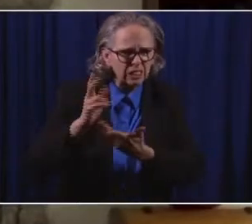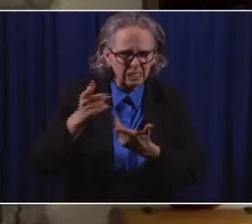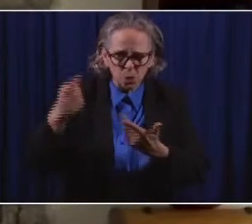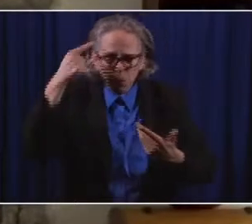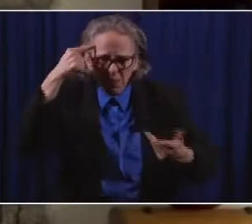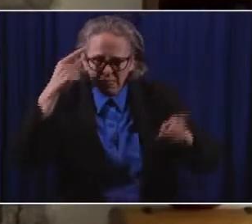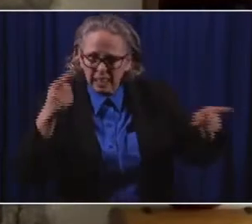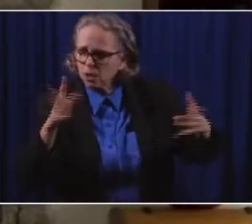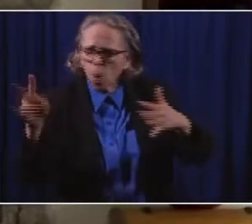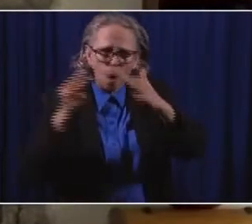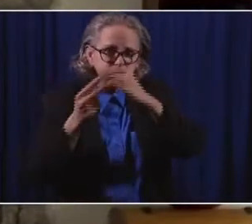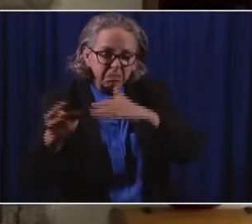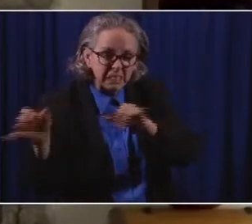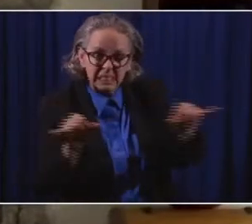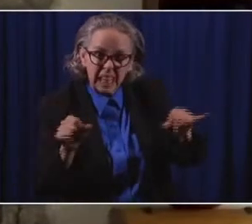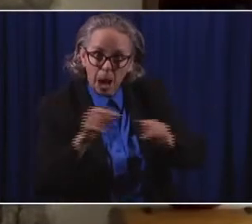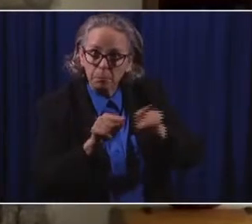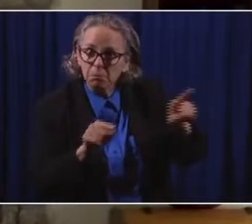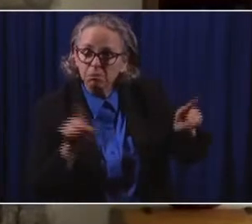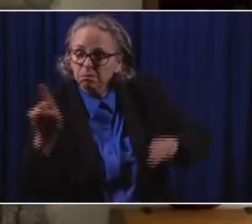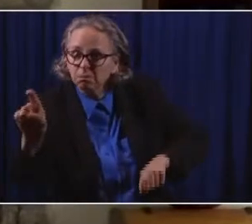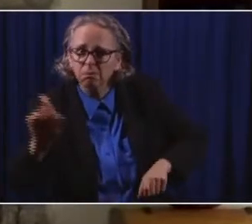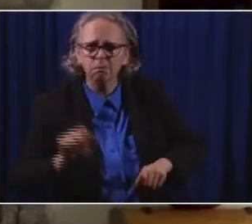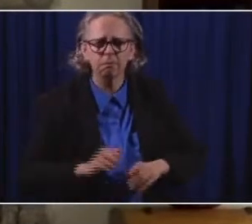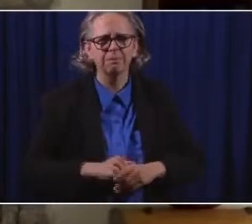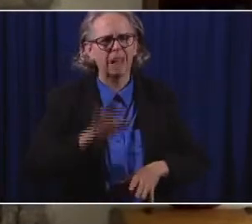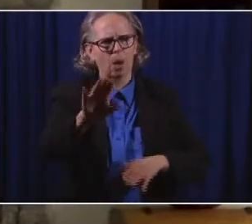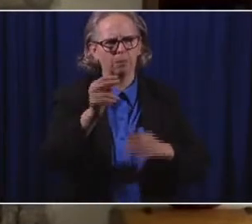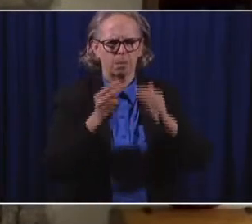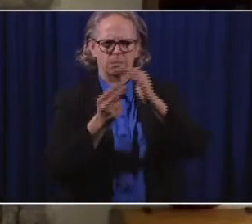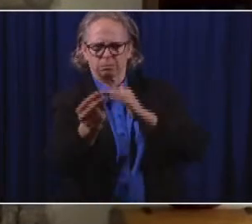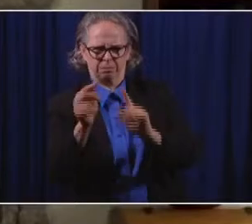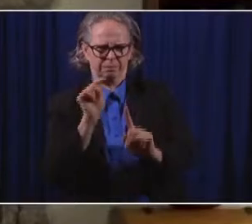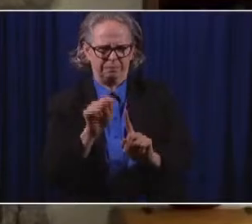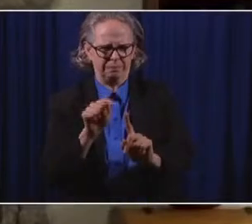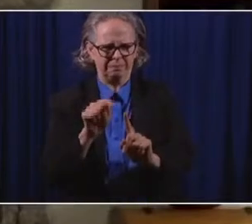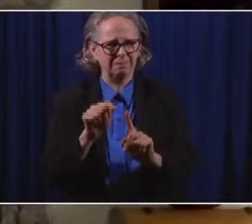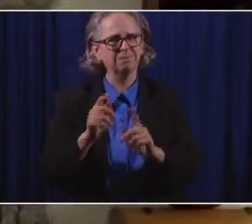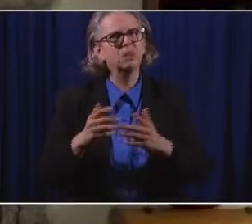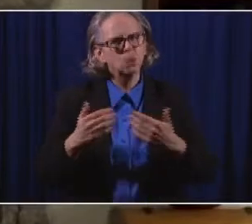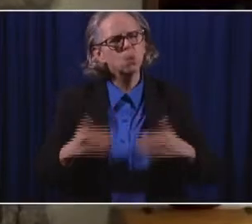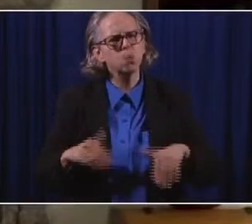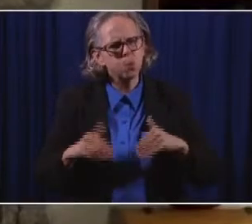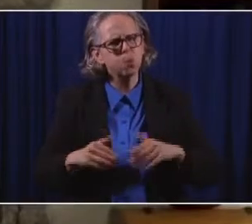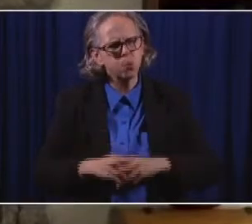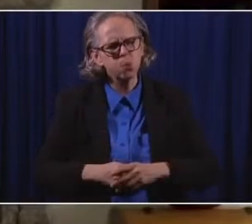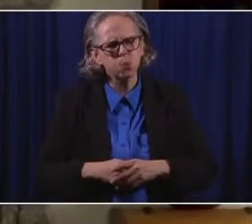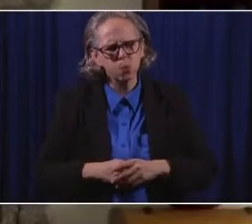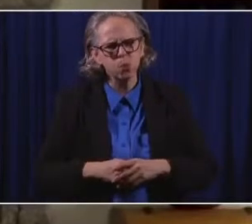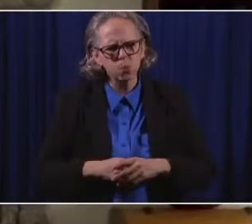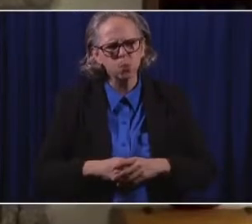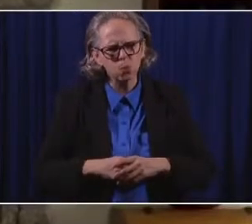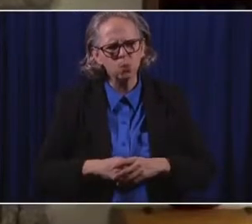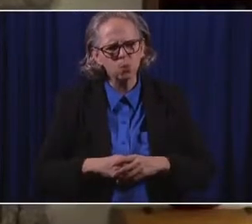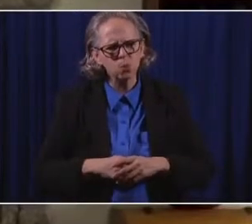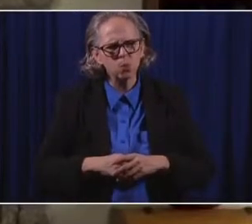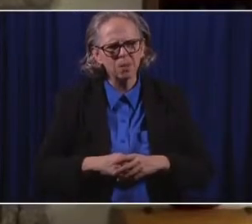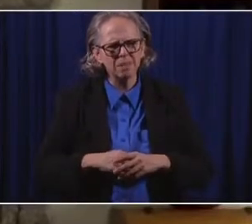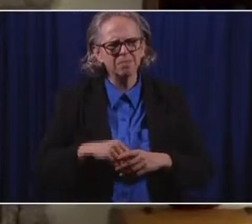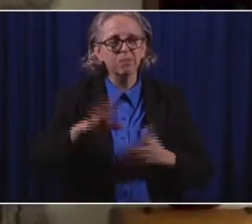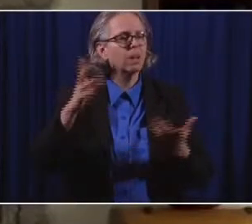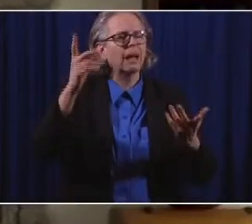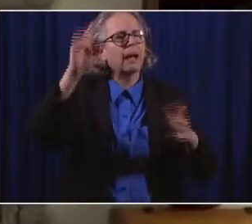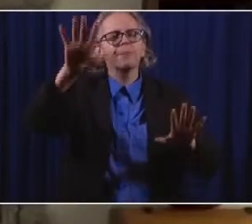with. Again, I think the caution always on this is what assumptions are you